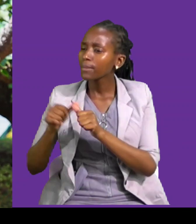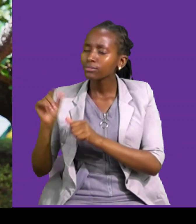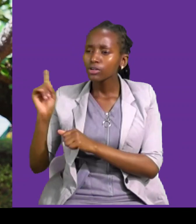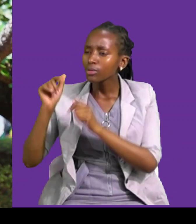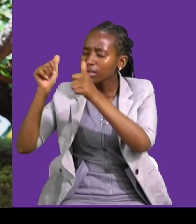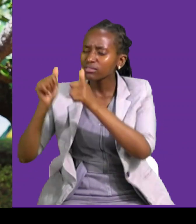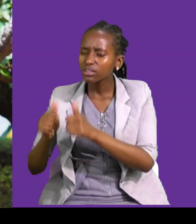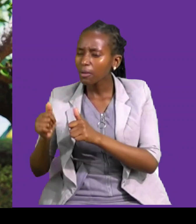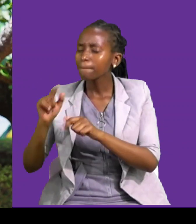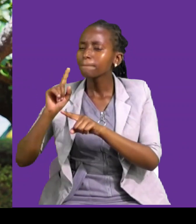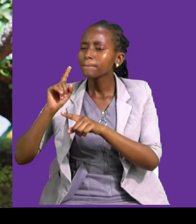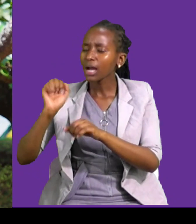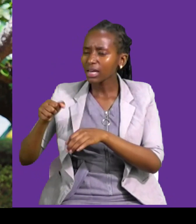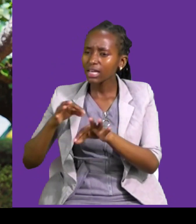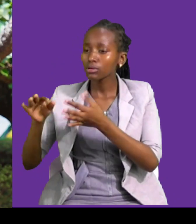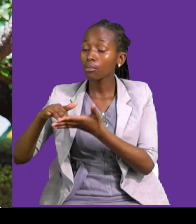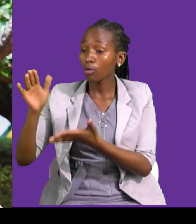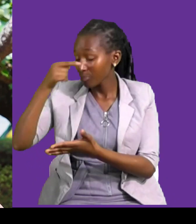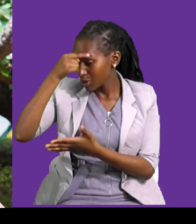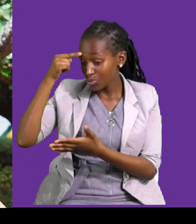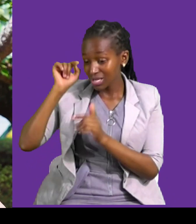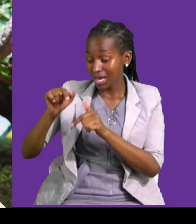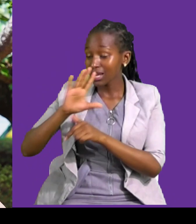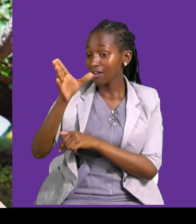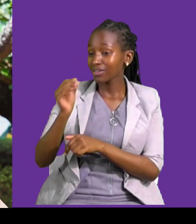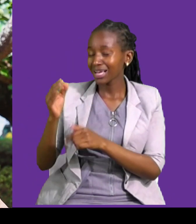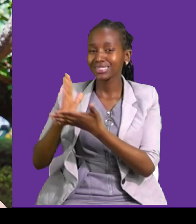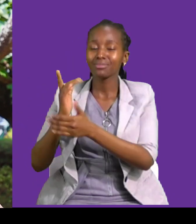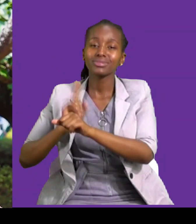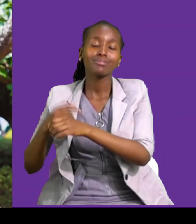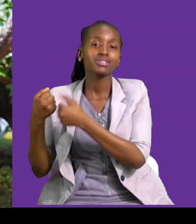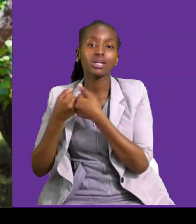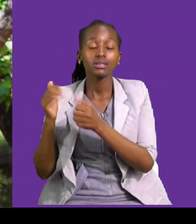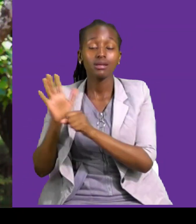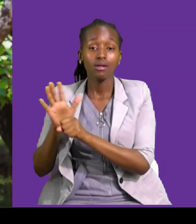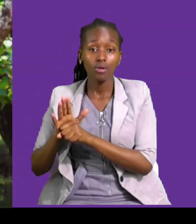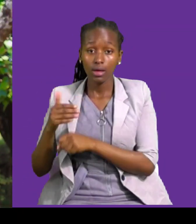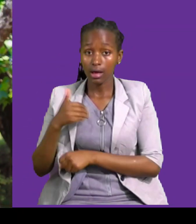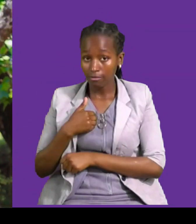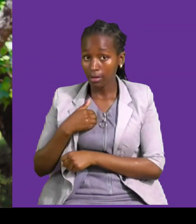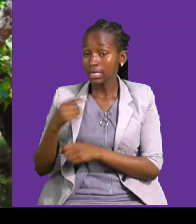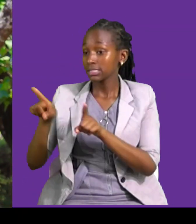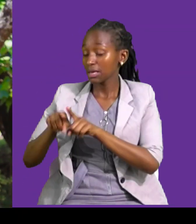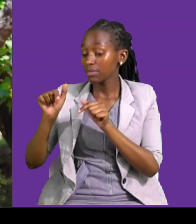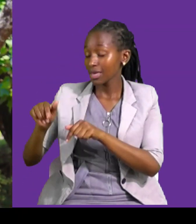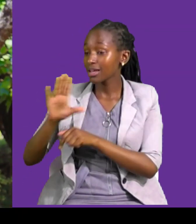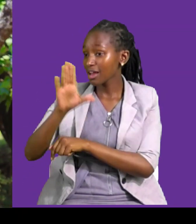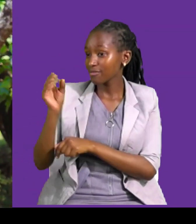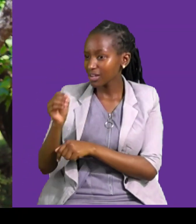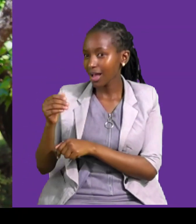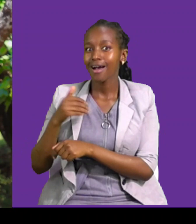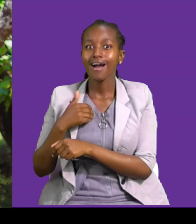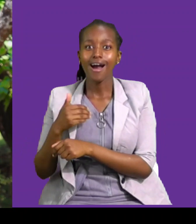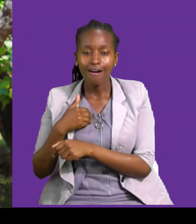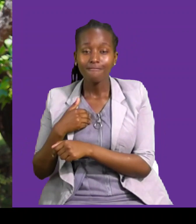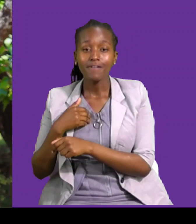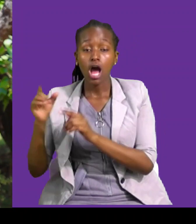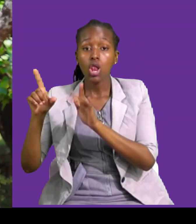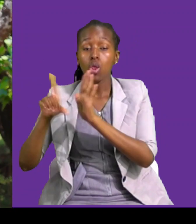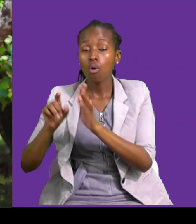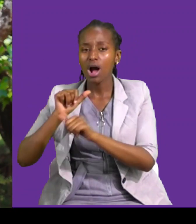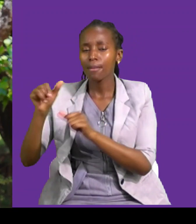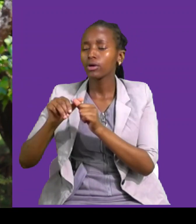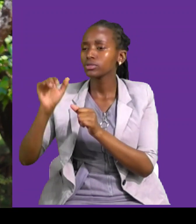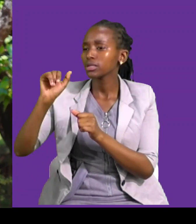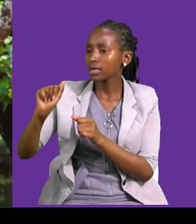in Africa we have challenges when it comes to AI. Mm-hmm. We only have one country in Africa that actually has an AI law in place, perhaps 2 that